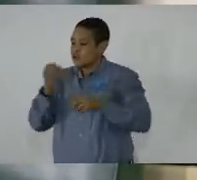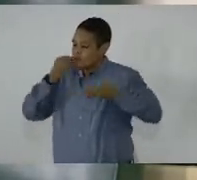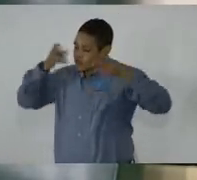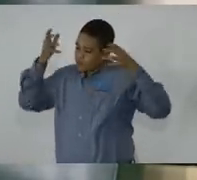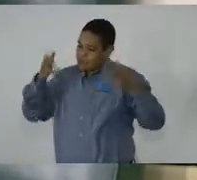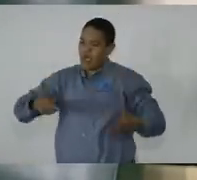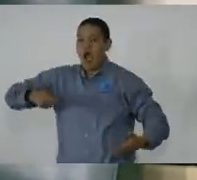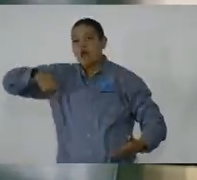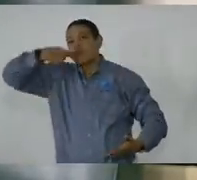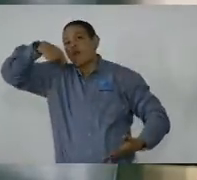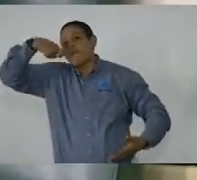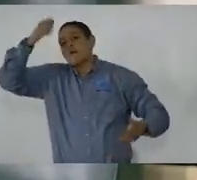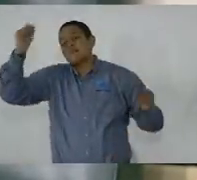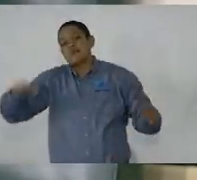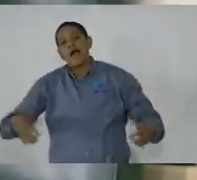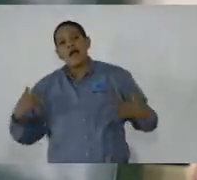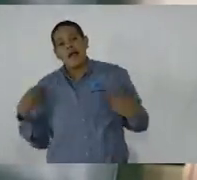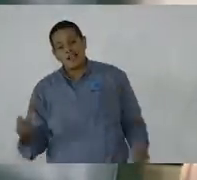table.